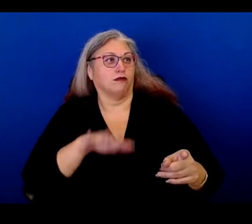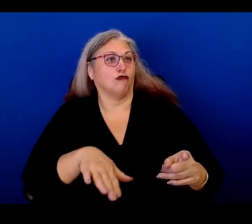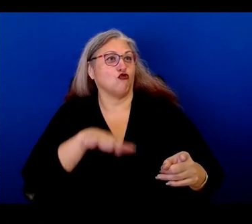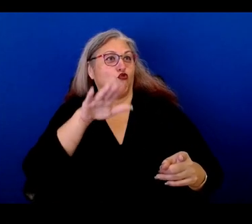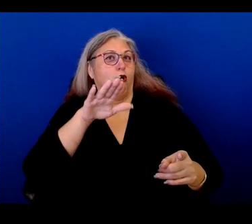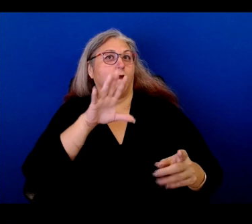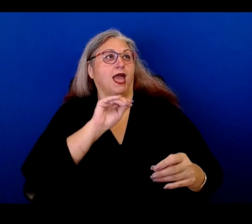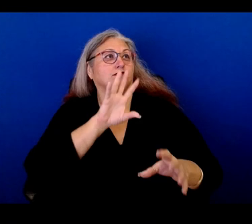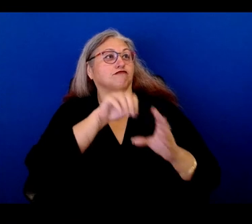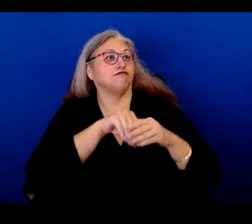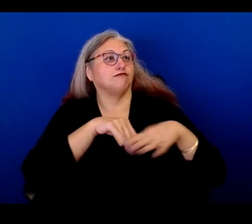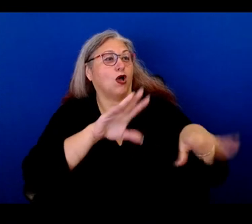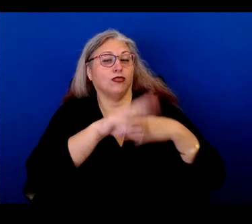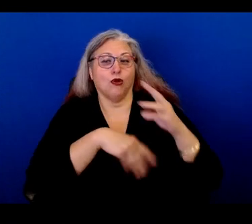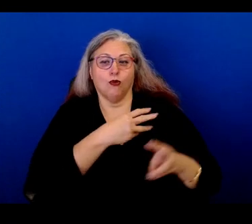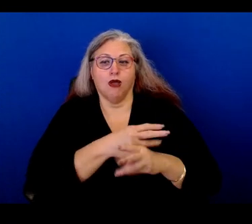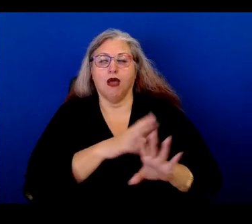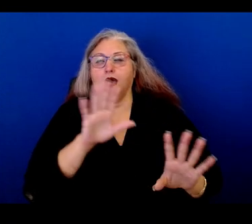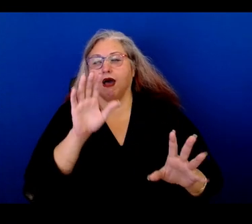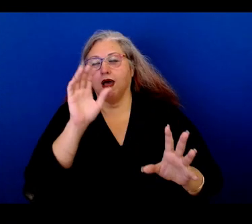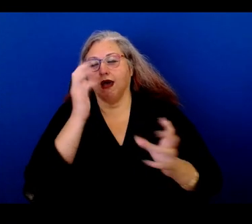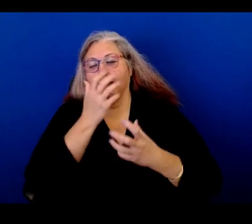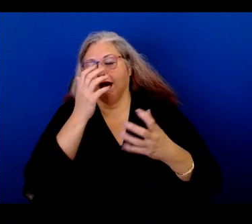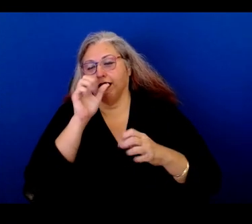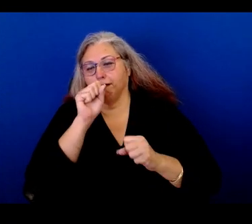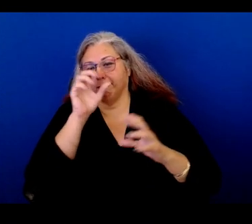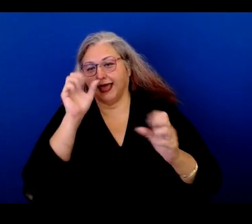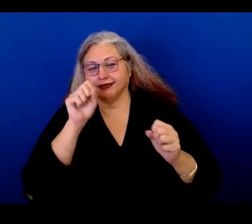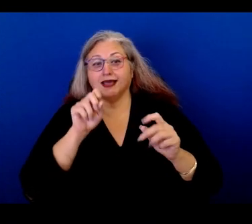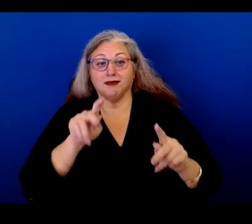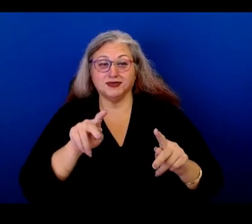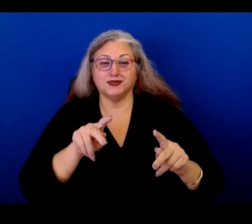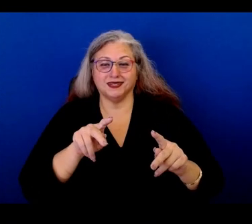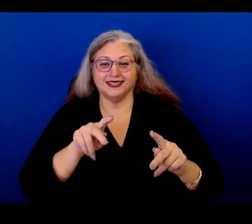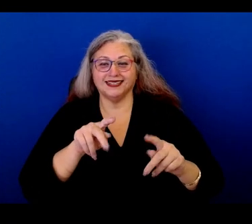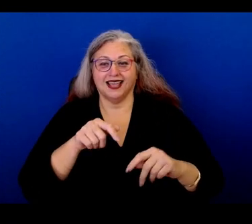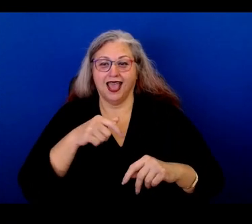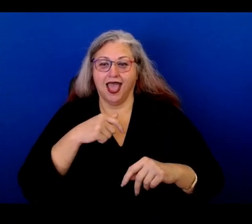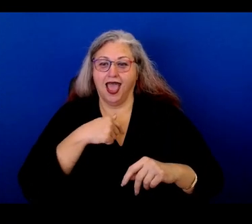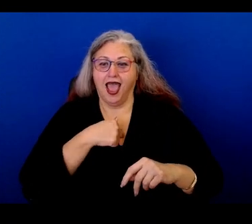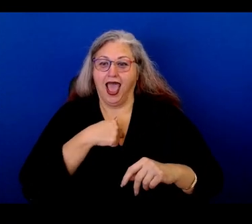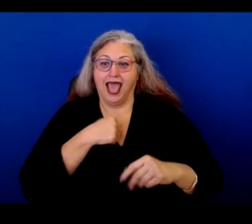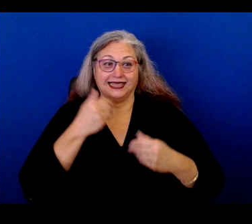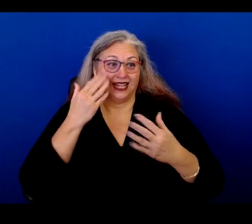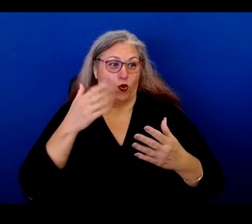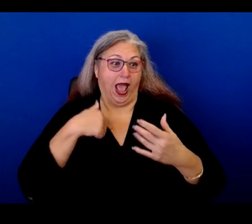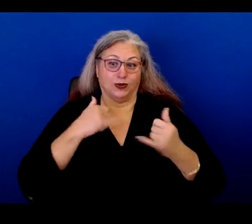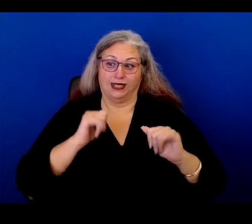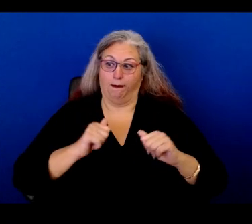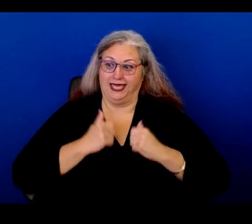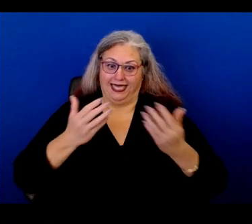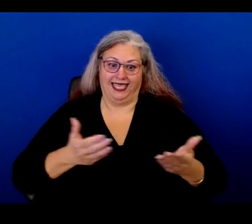in the world. It's an amazing, amazing opportunity that I didn't even know I'd be here long